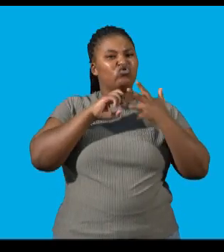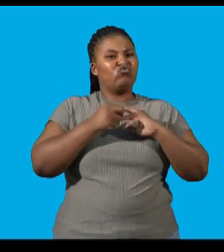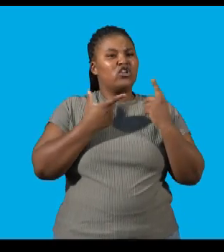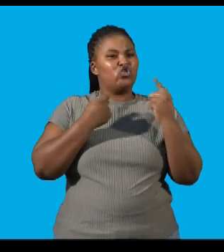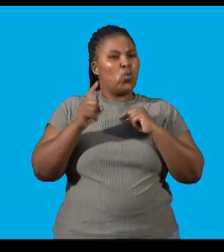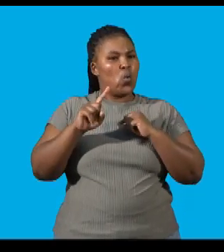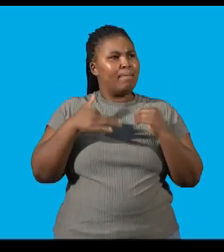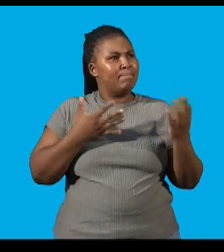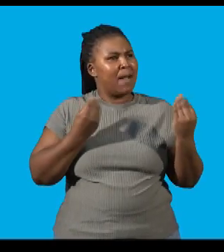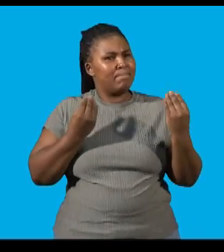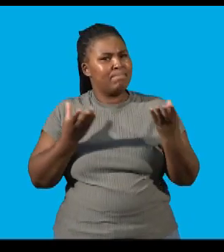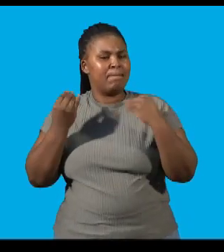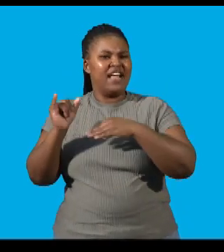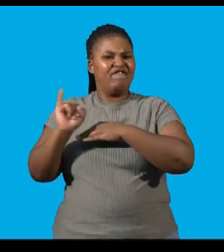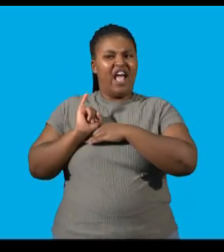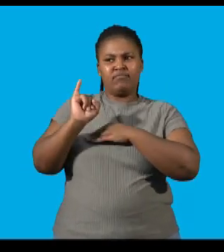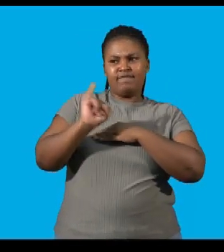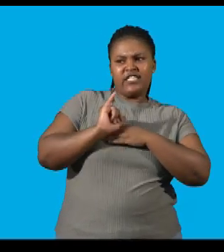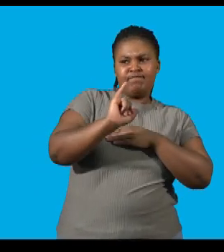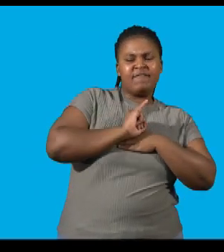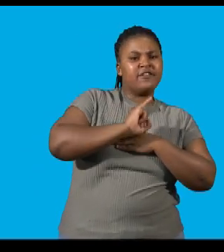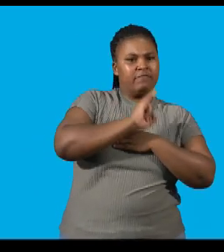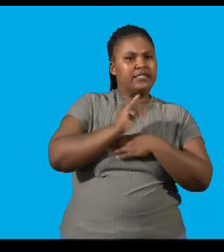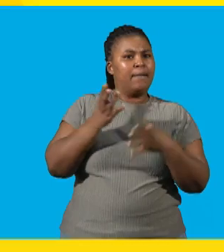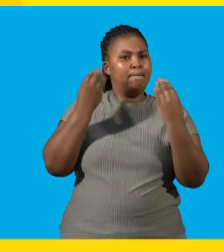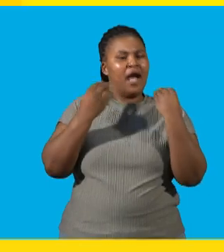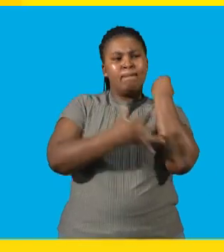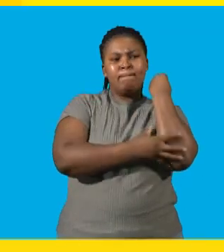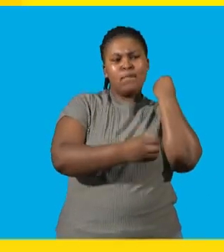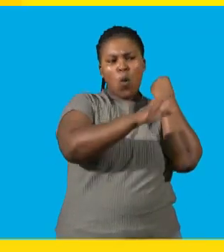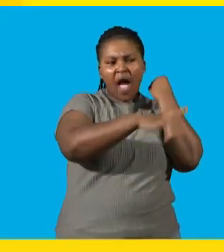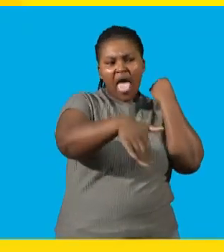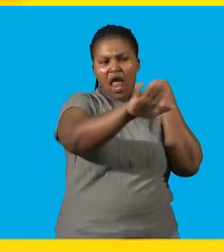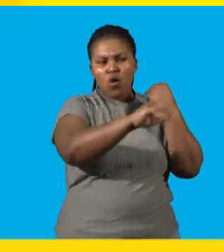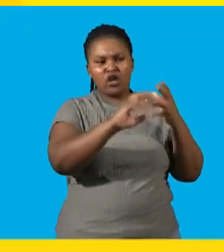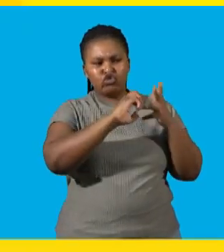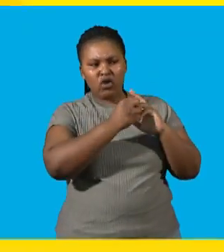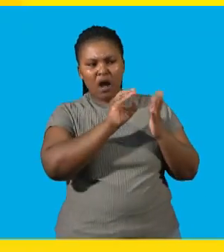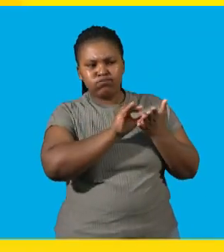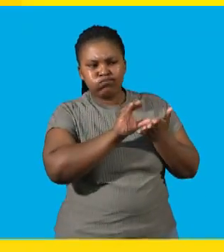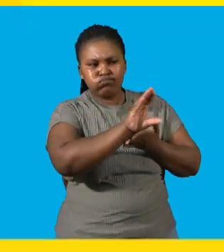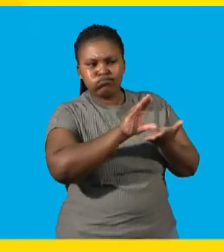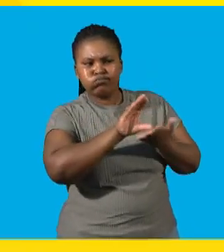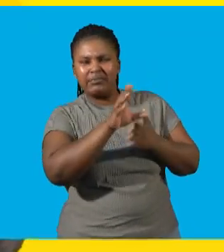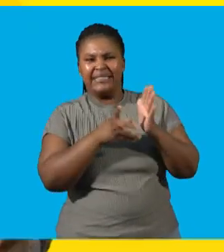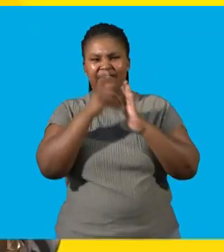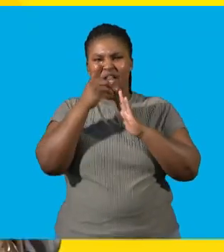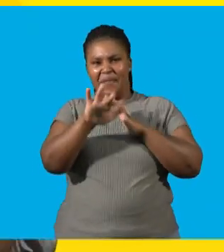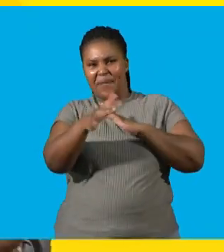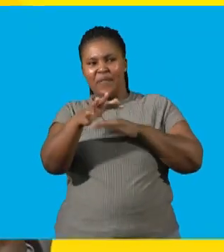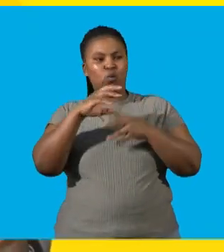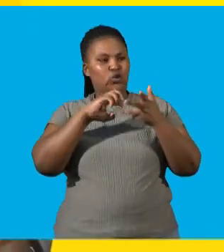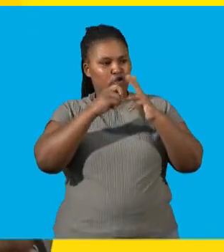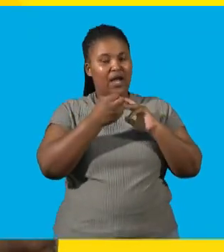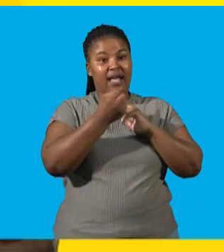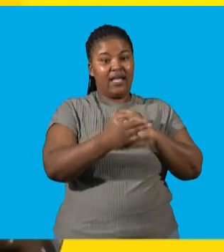try and attract investment in areas that are poor, in areas that are less developed. And